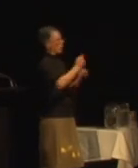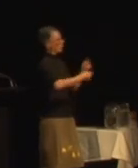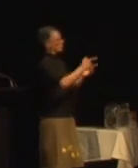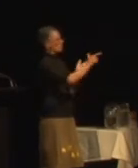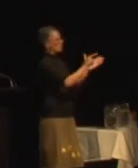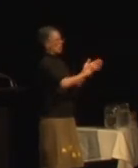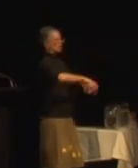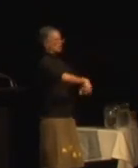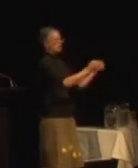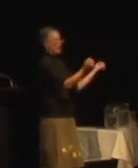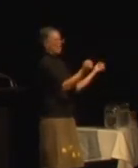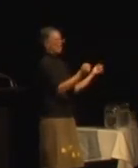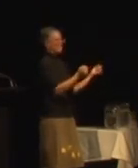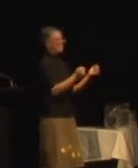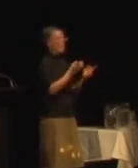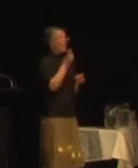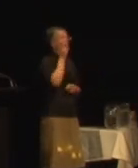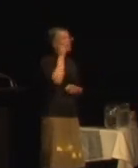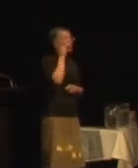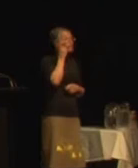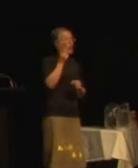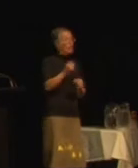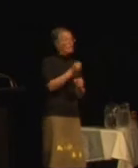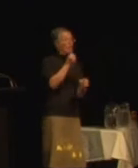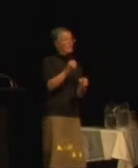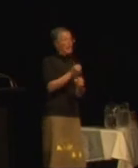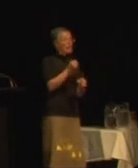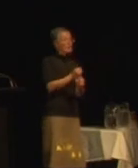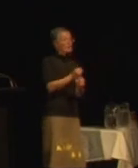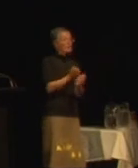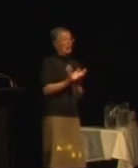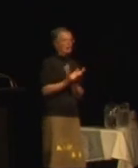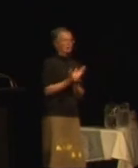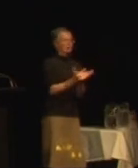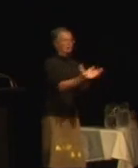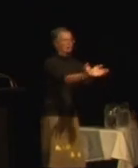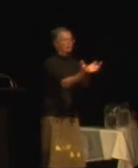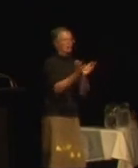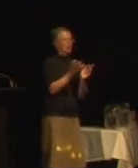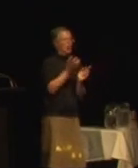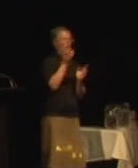forcing cell phone manufacturers to pre-install the Google search engine and Chrome web browser on its new phones.